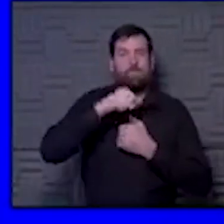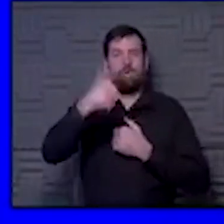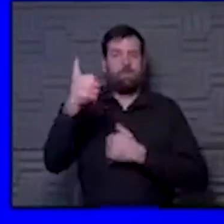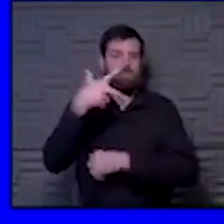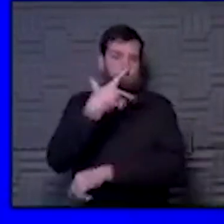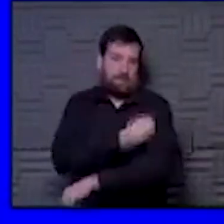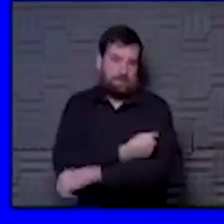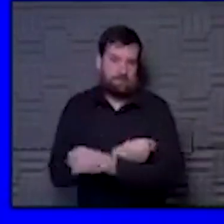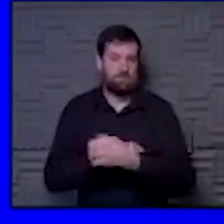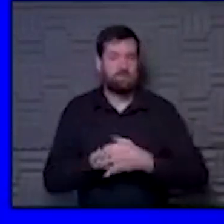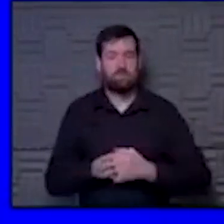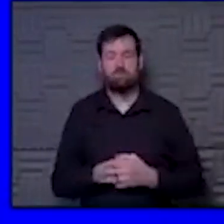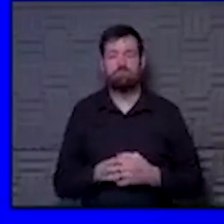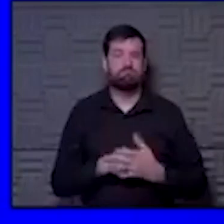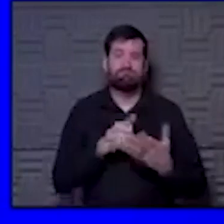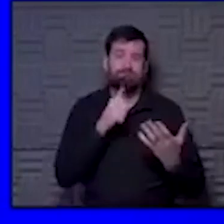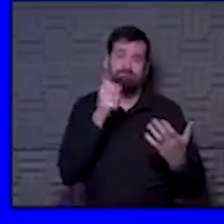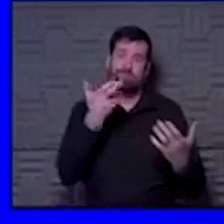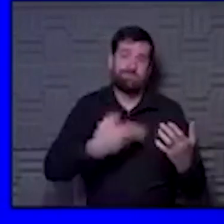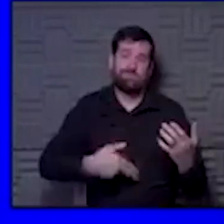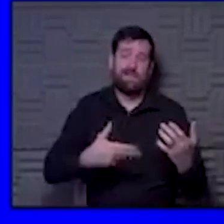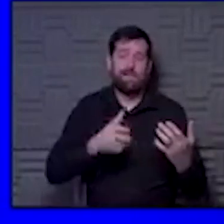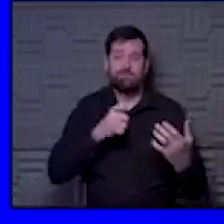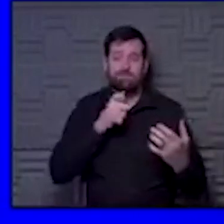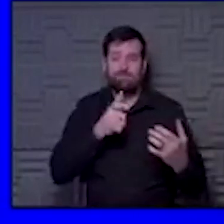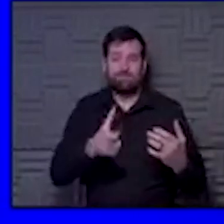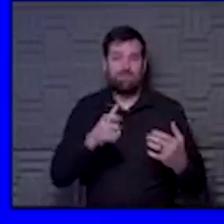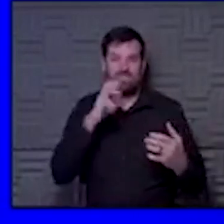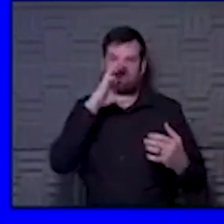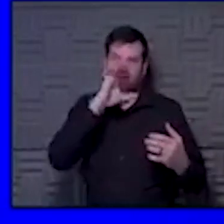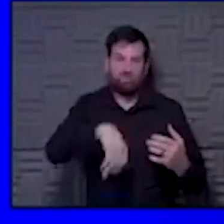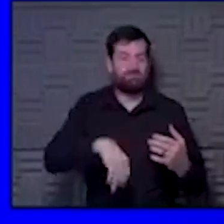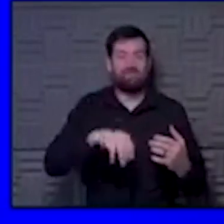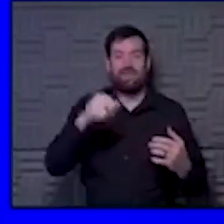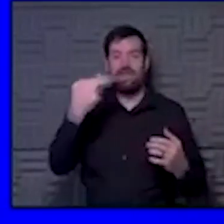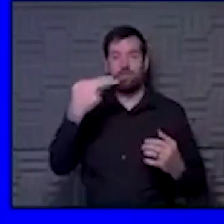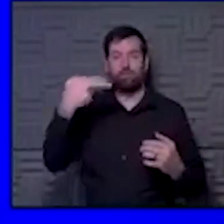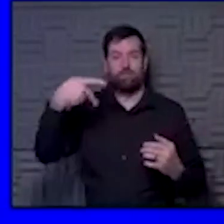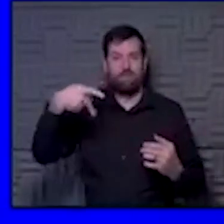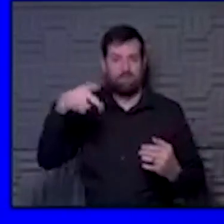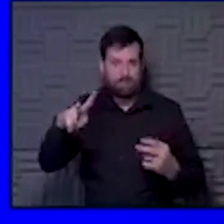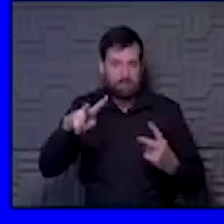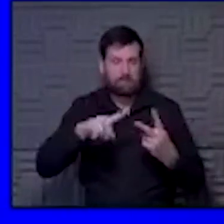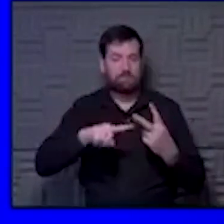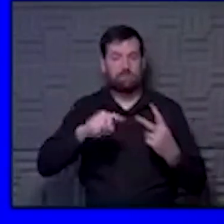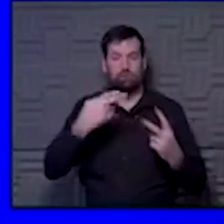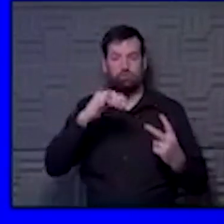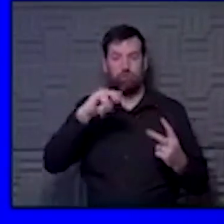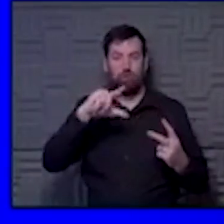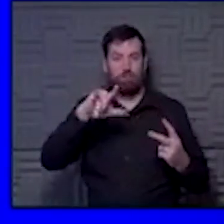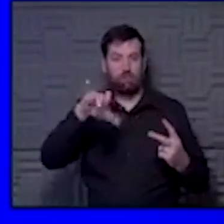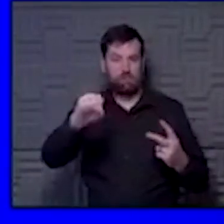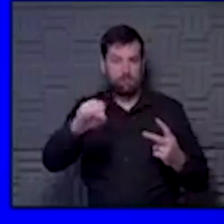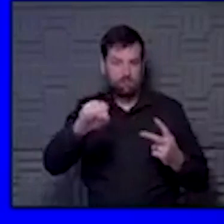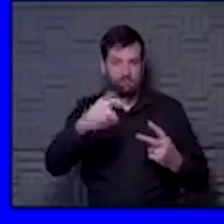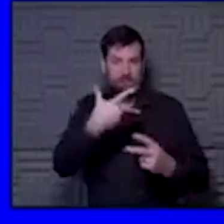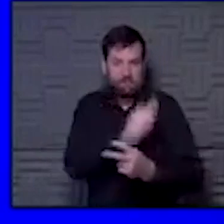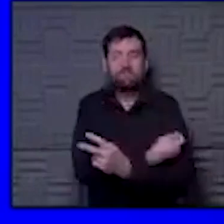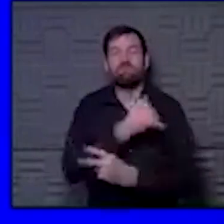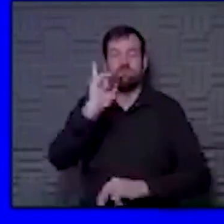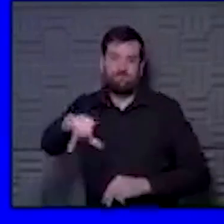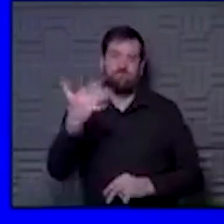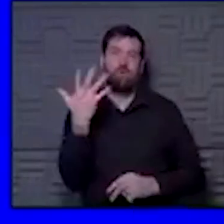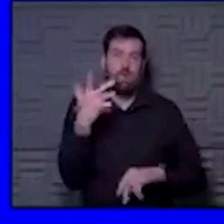vaccinations. This is not unusual. This is done with the HPV vaccine. This is done with the shingles vaccine. That's why we have that wait time